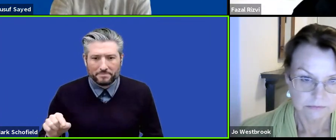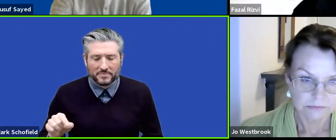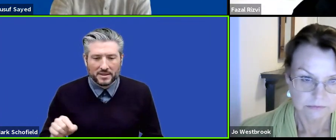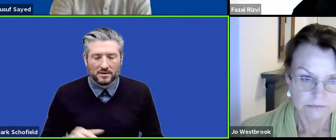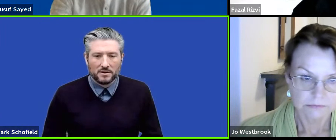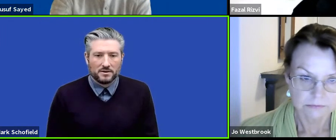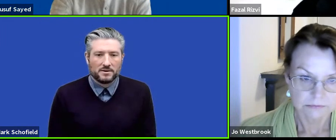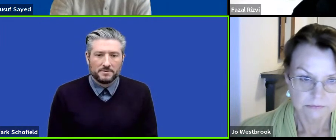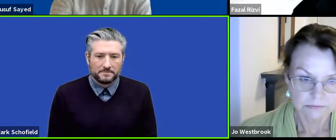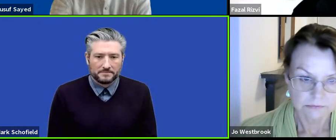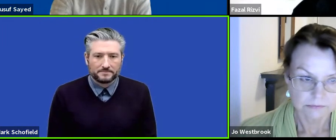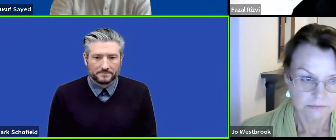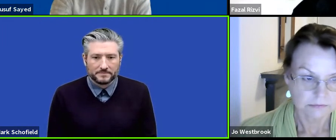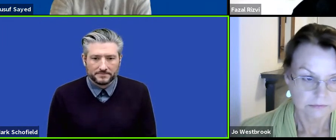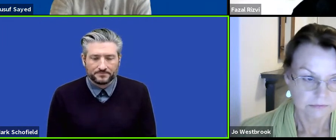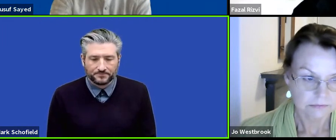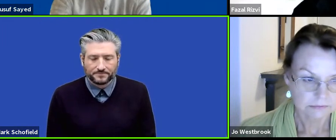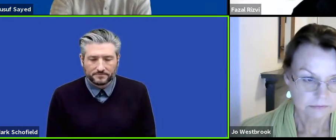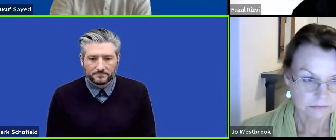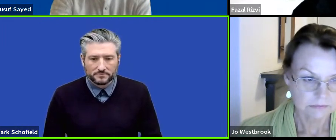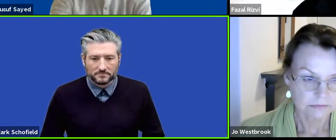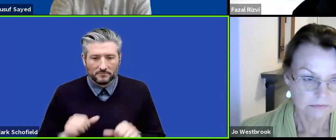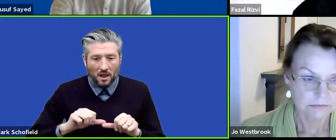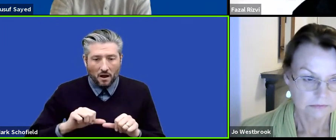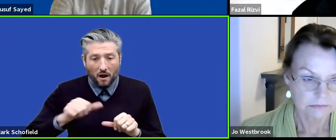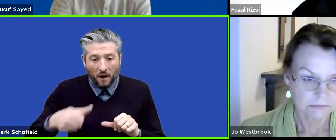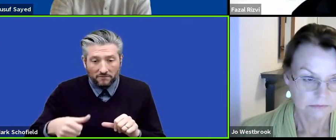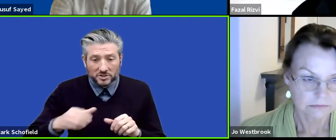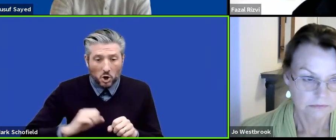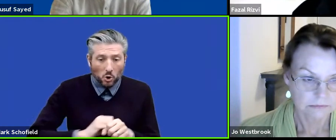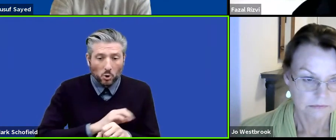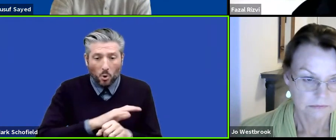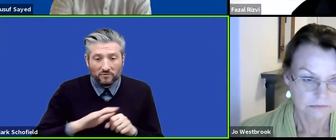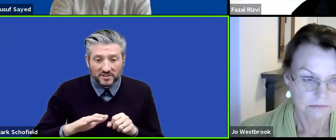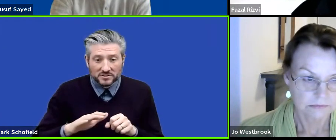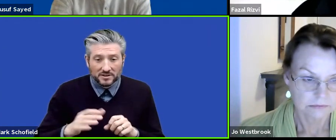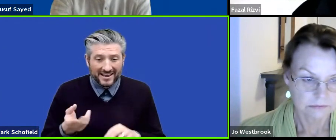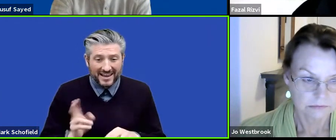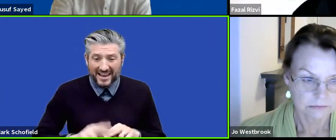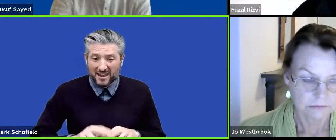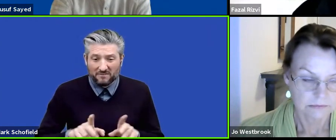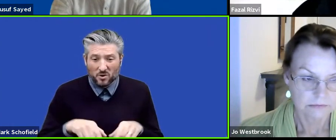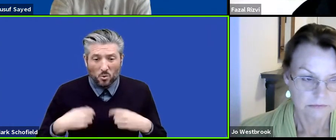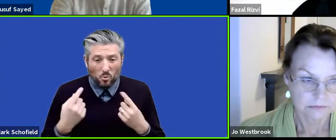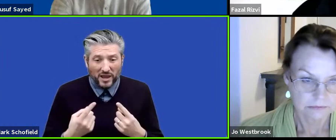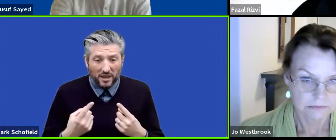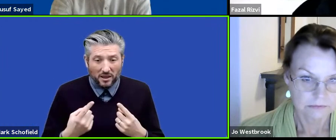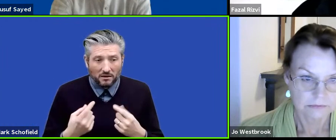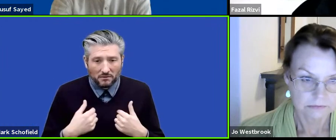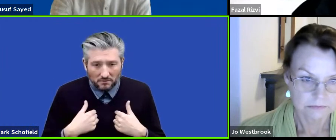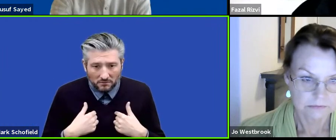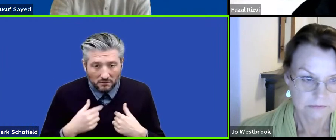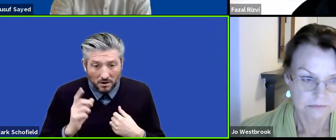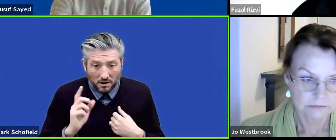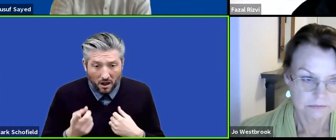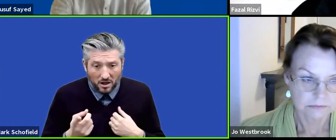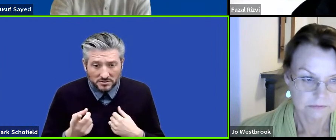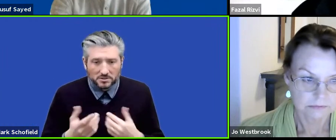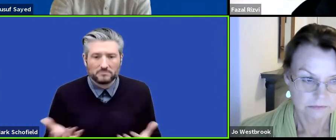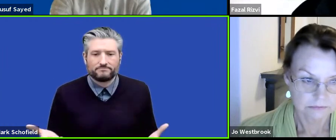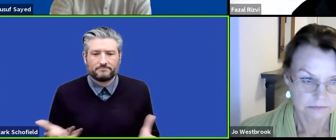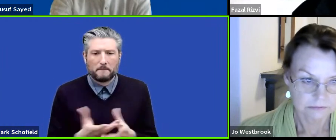do as a result of COVID, then we would have missed an opportunity of rethinking some of these questions